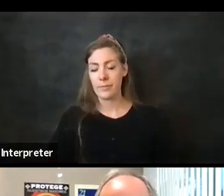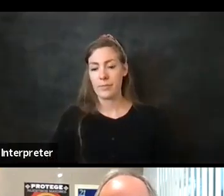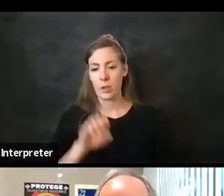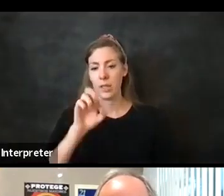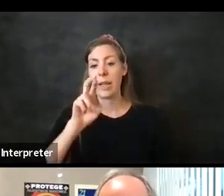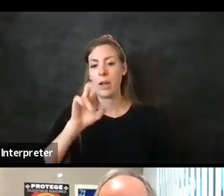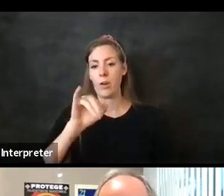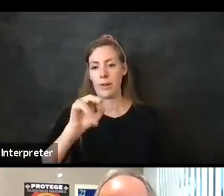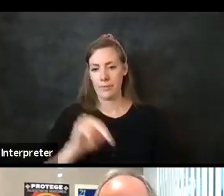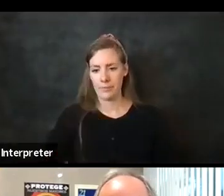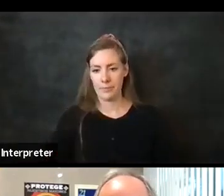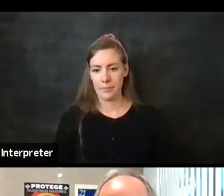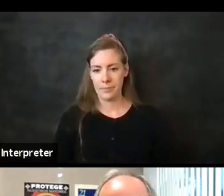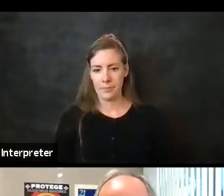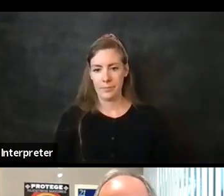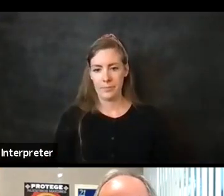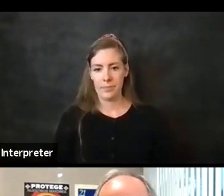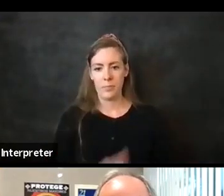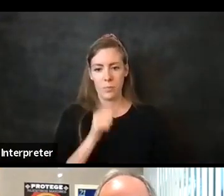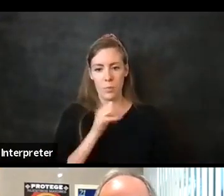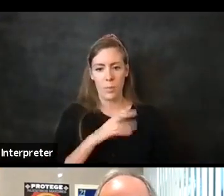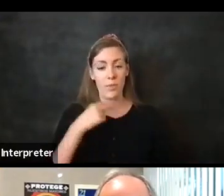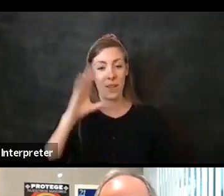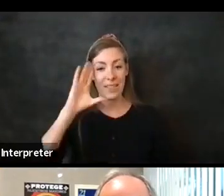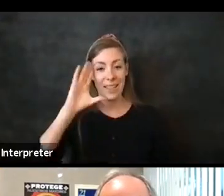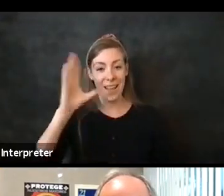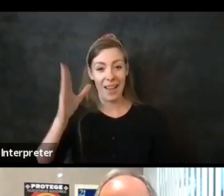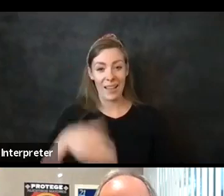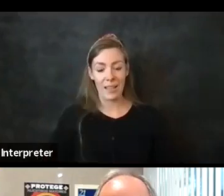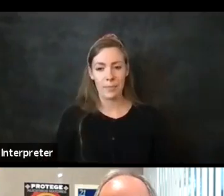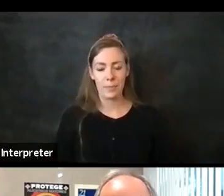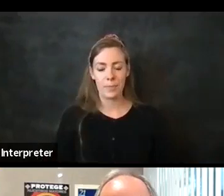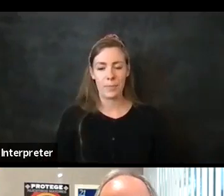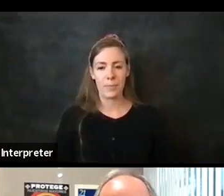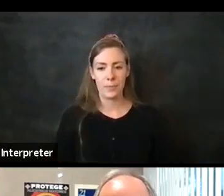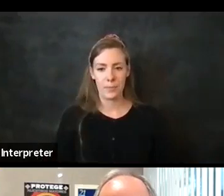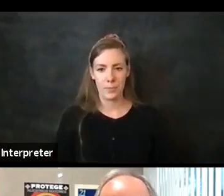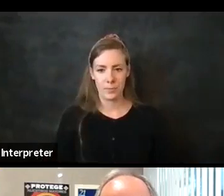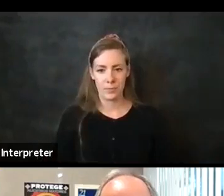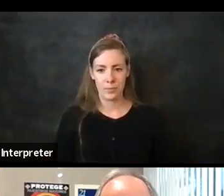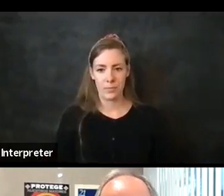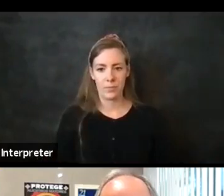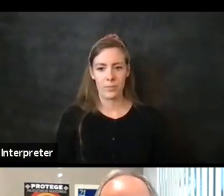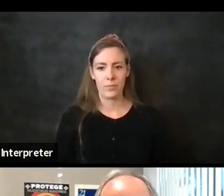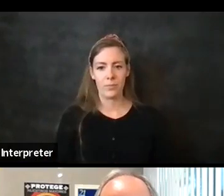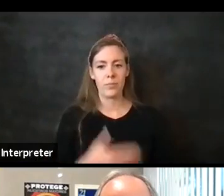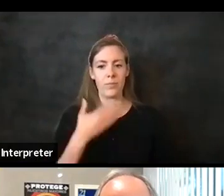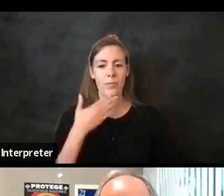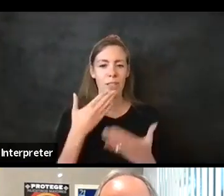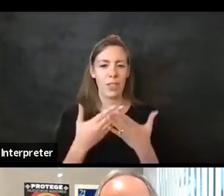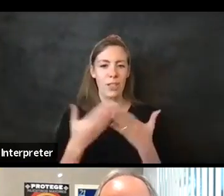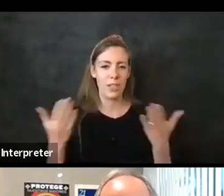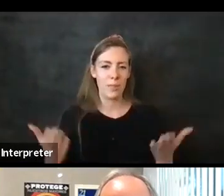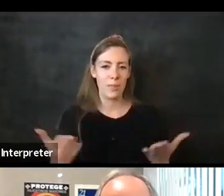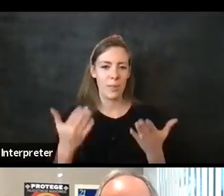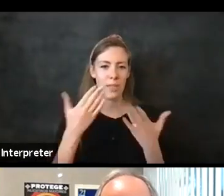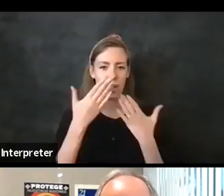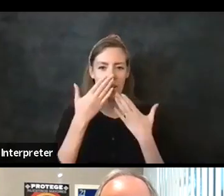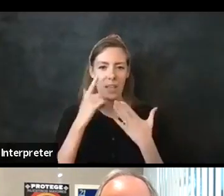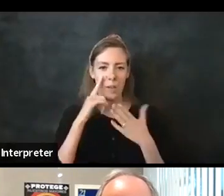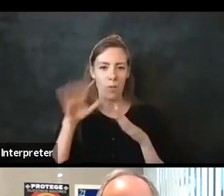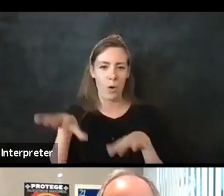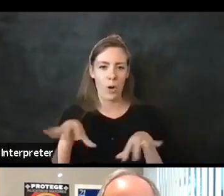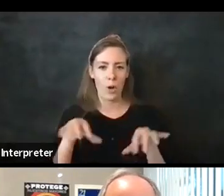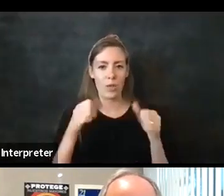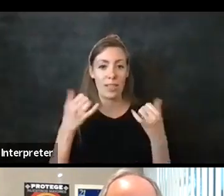us? Hello, hi, can you hear me? Yes. Hi, good to have you. Good to have you. Good to be here. Thanks for hosting this.